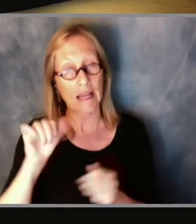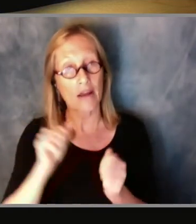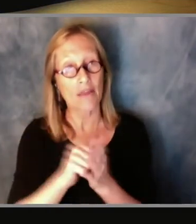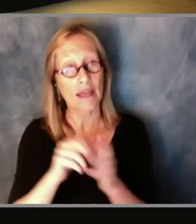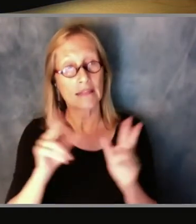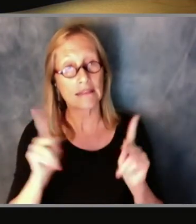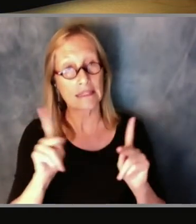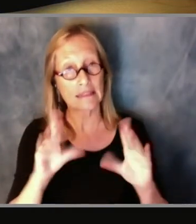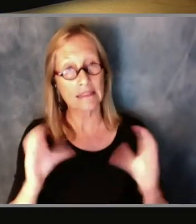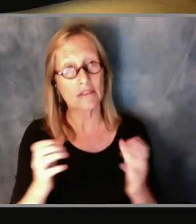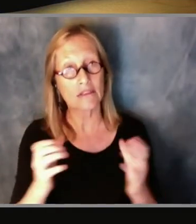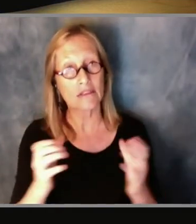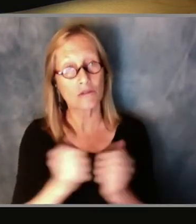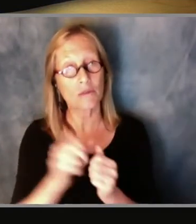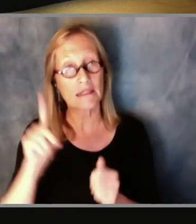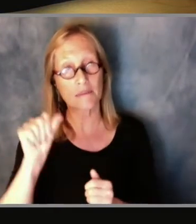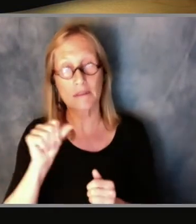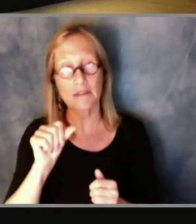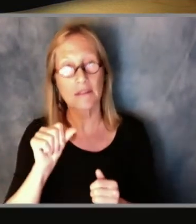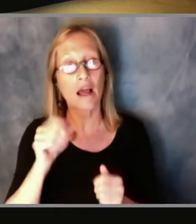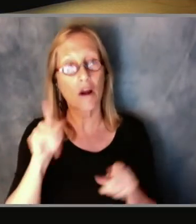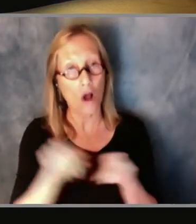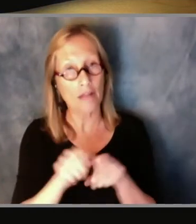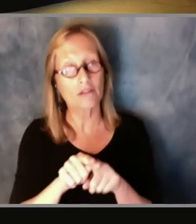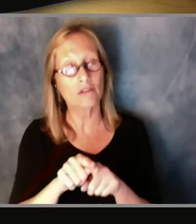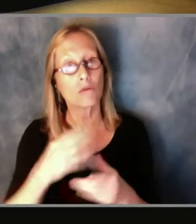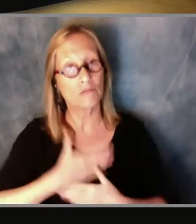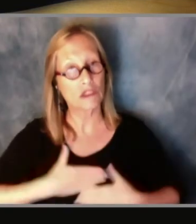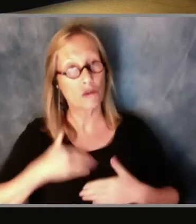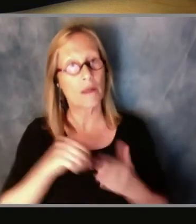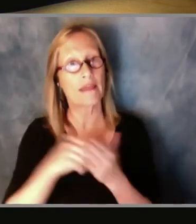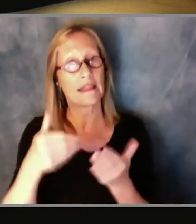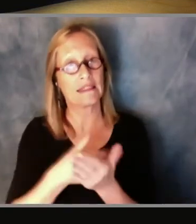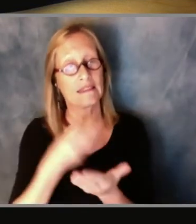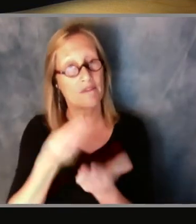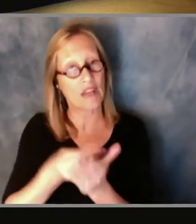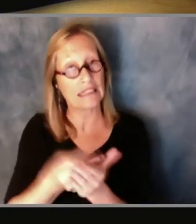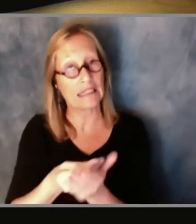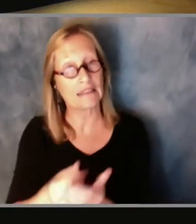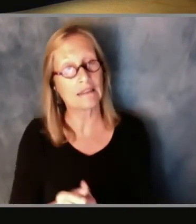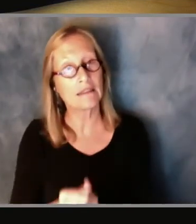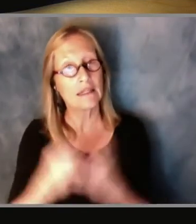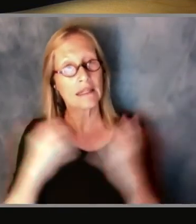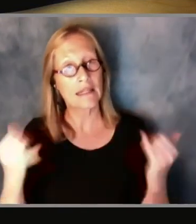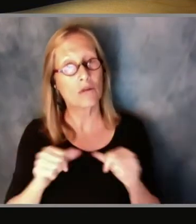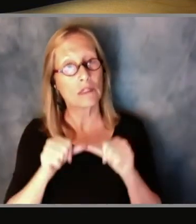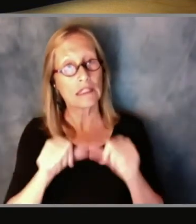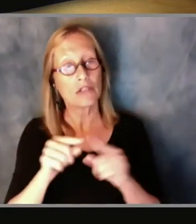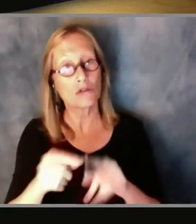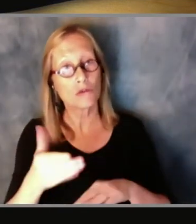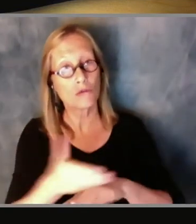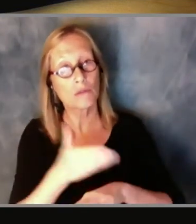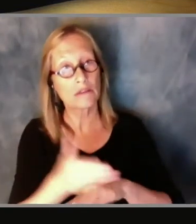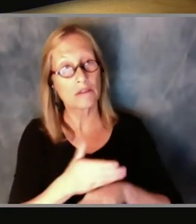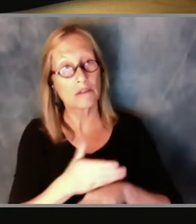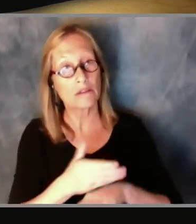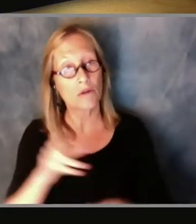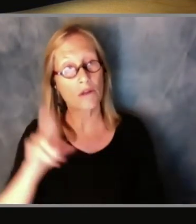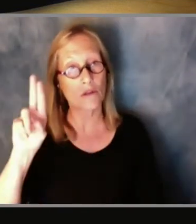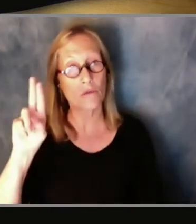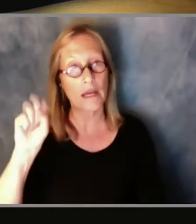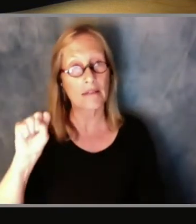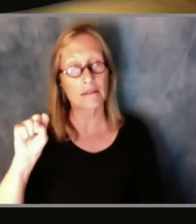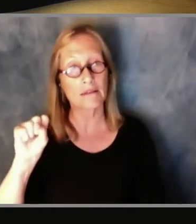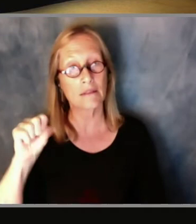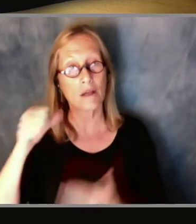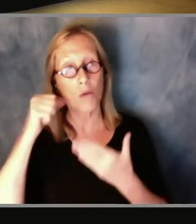short of these fundings. To continue to restore the U.S. Postal Service so that our